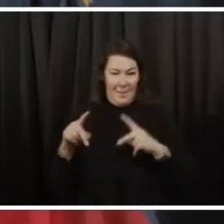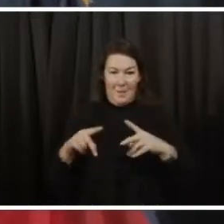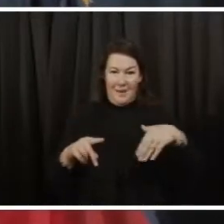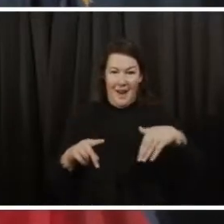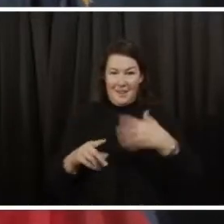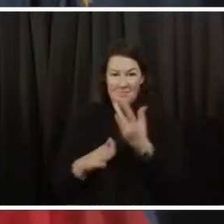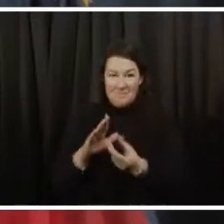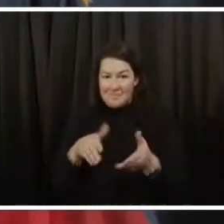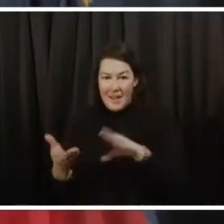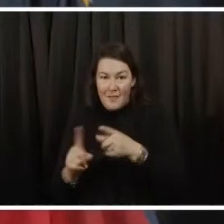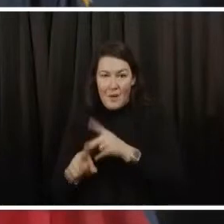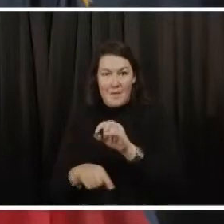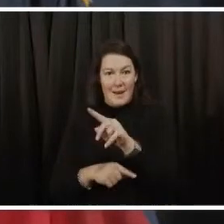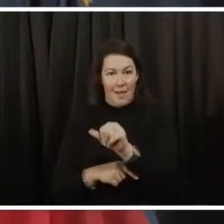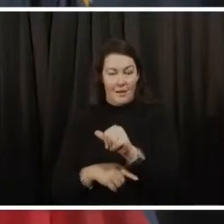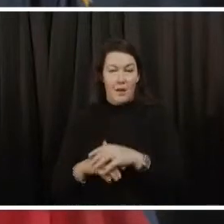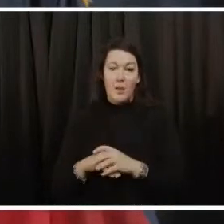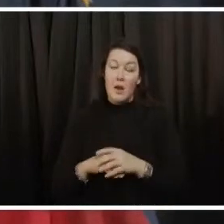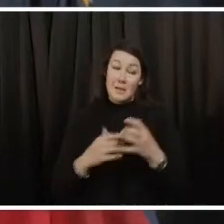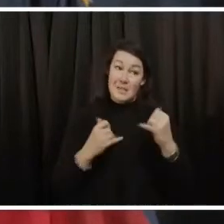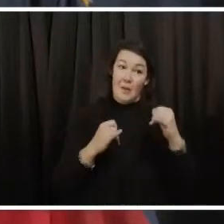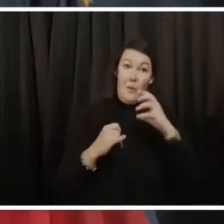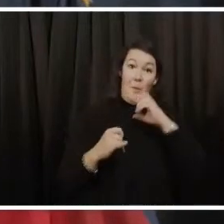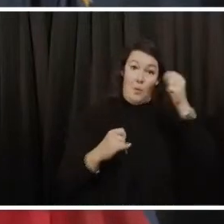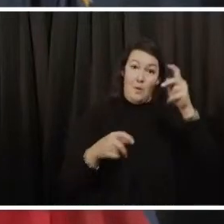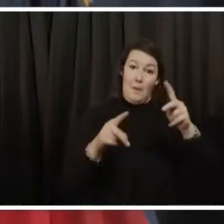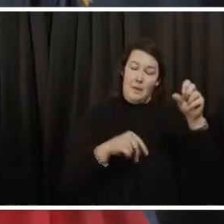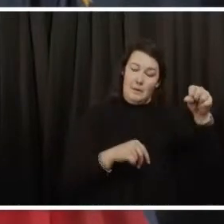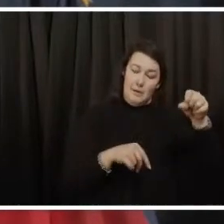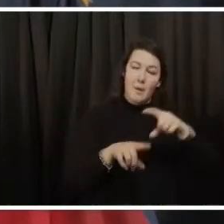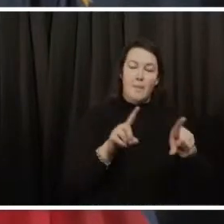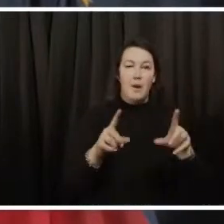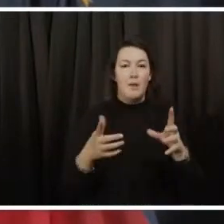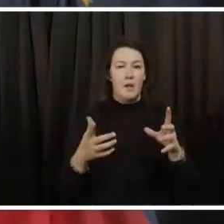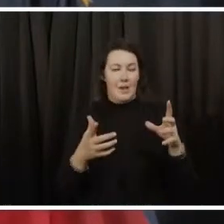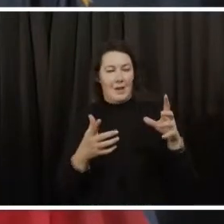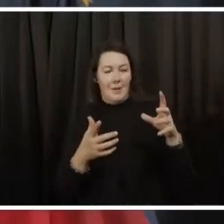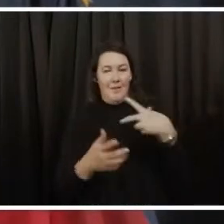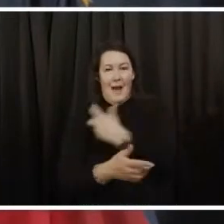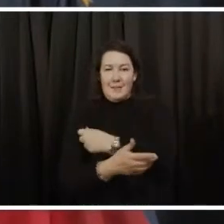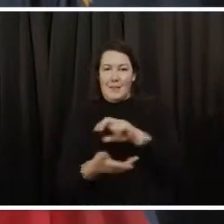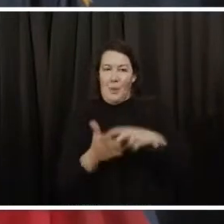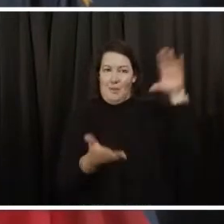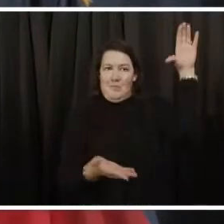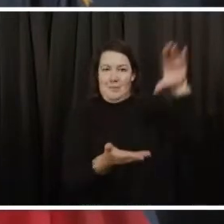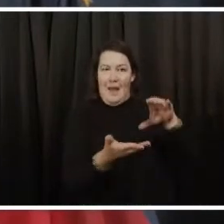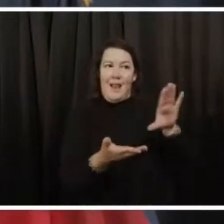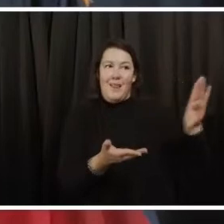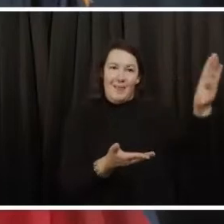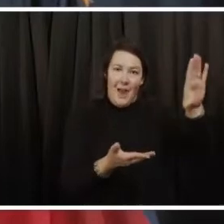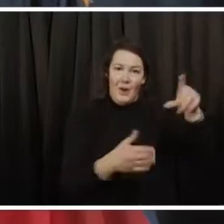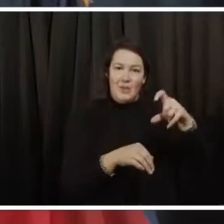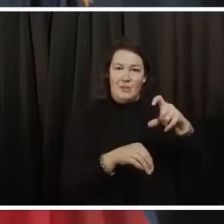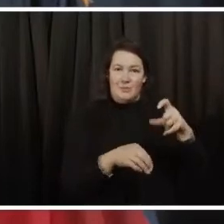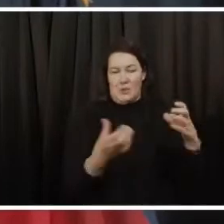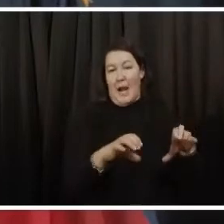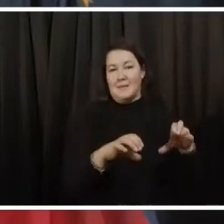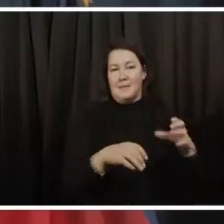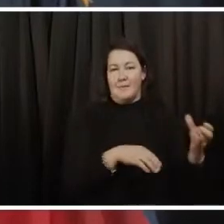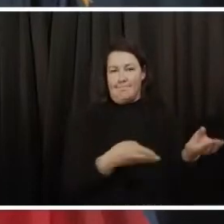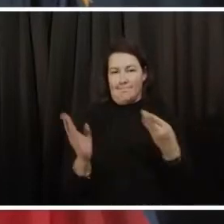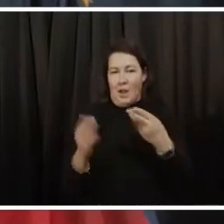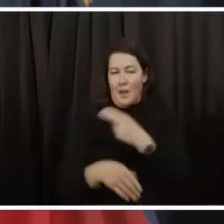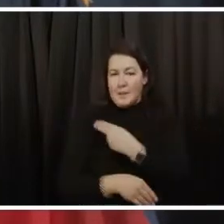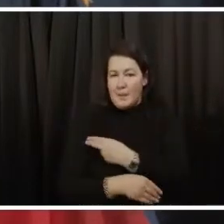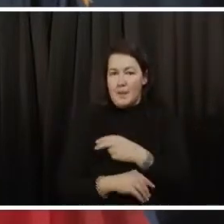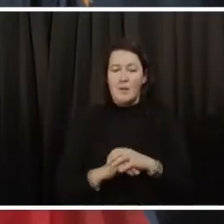for some older, more vulnerable people, to be clear, but it also significantly reduces their likelihood of hospitalization and death if they've